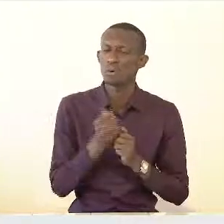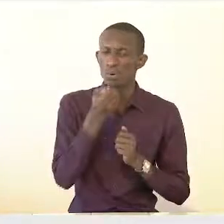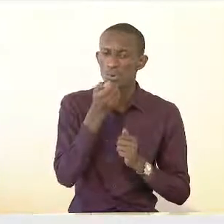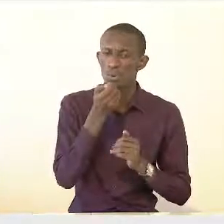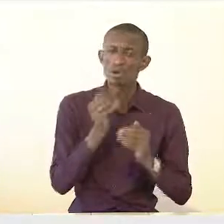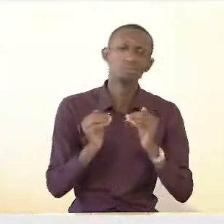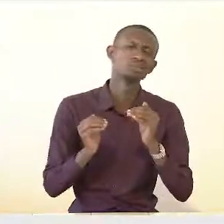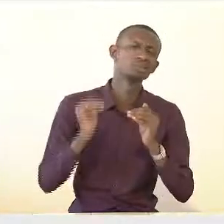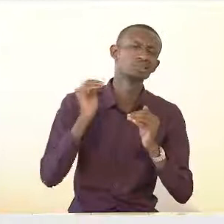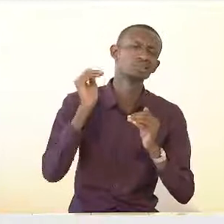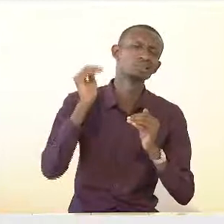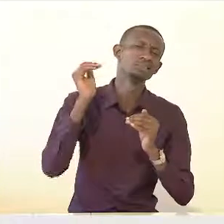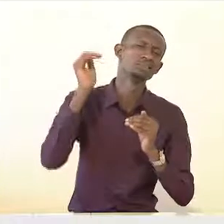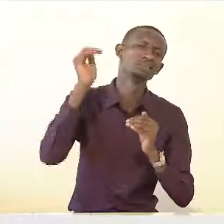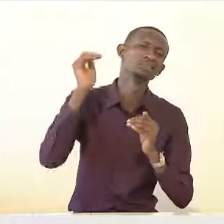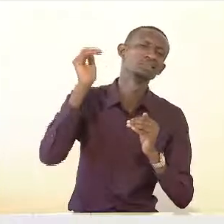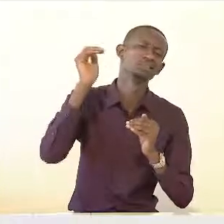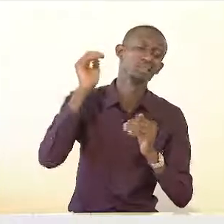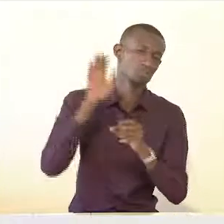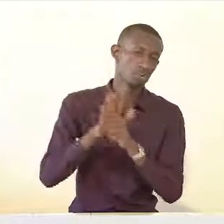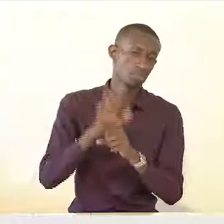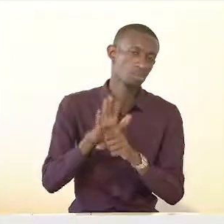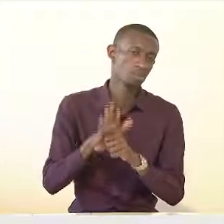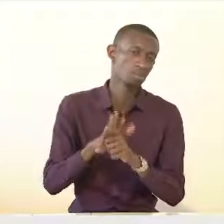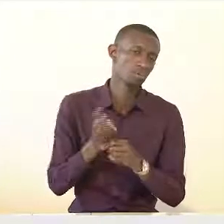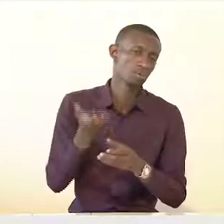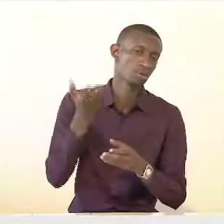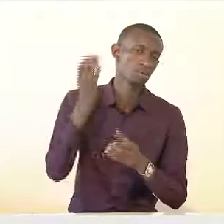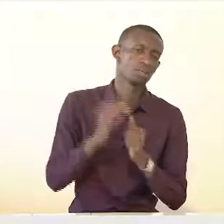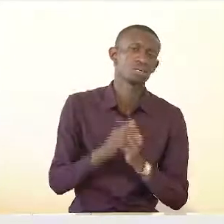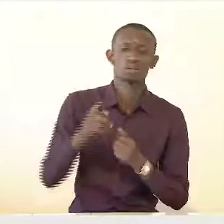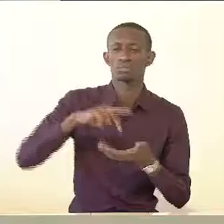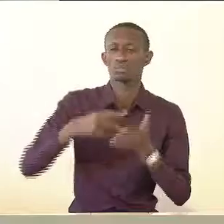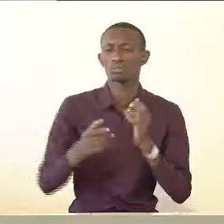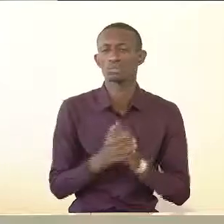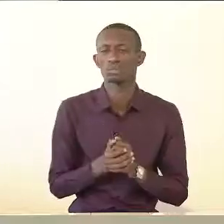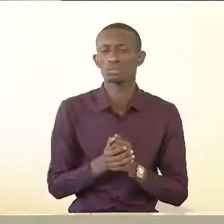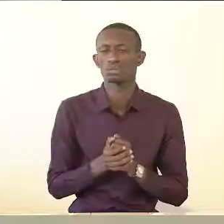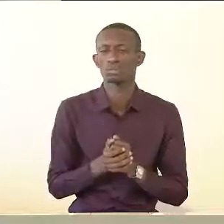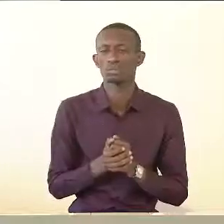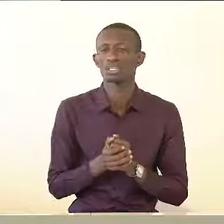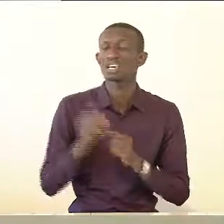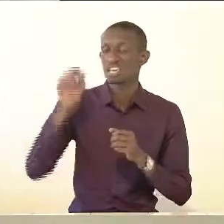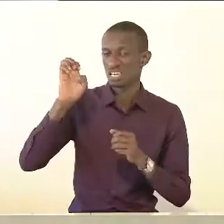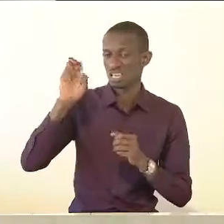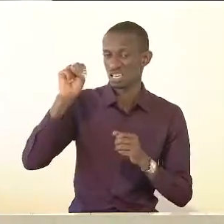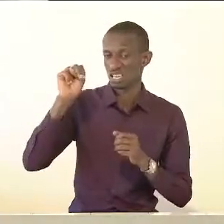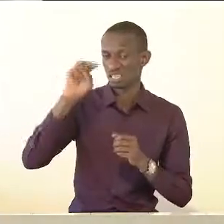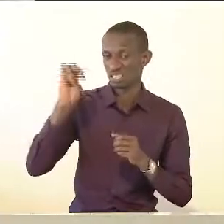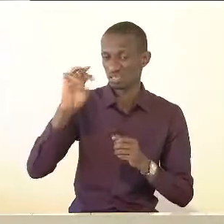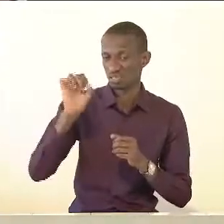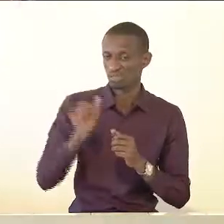into enzyme denaturation. If I say enzyme denaturation, it means destroying our enzymes in the body,